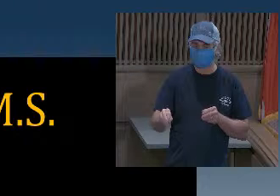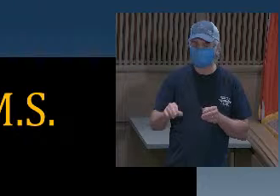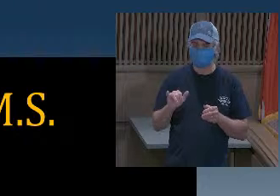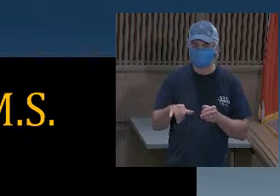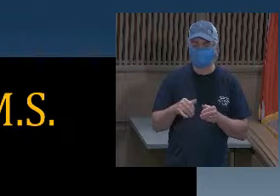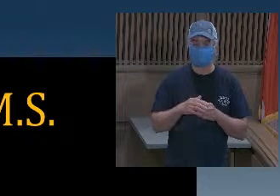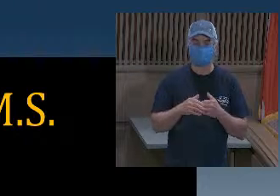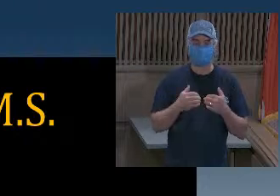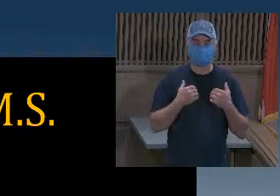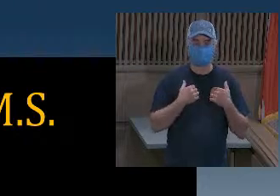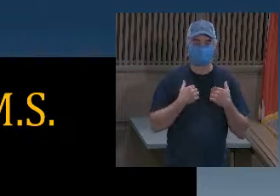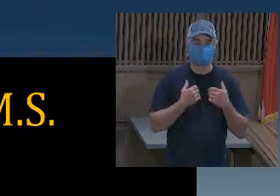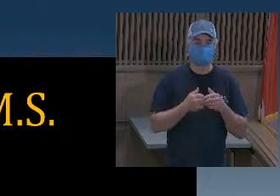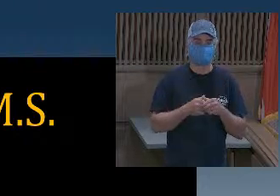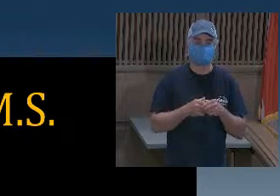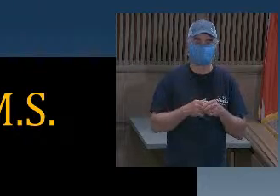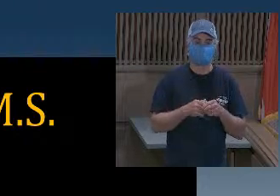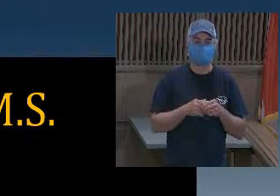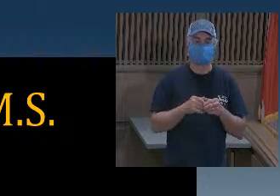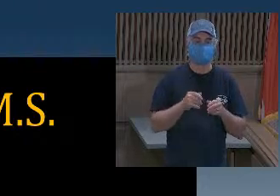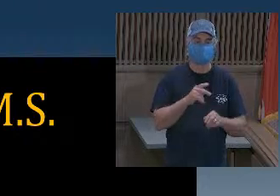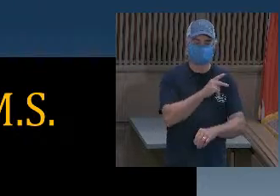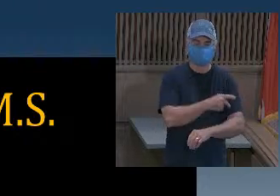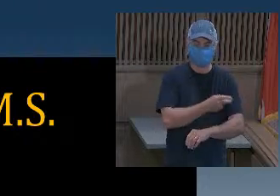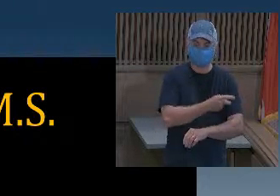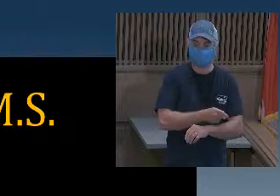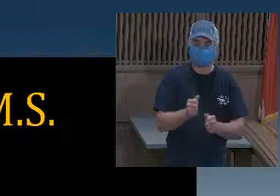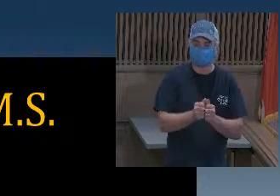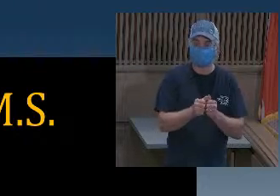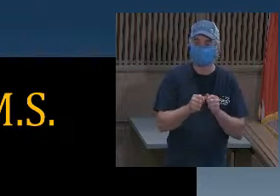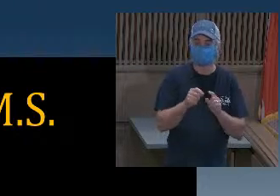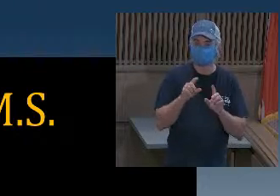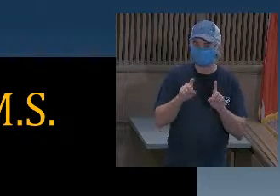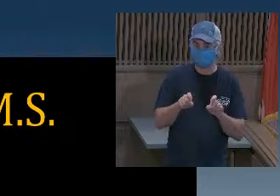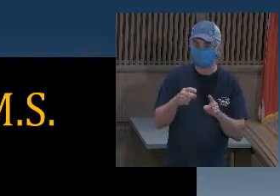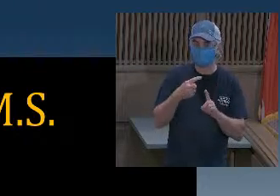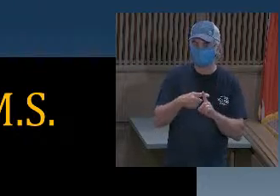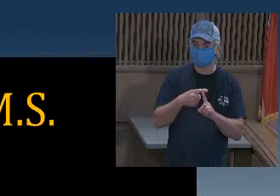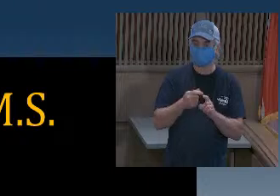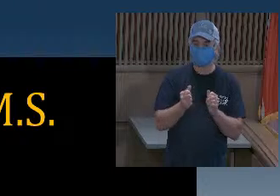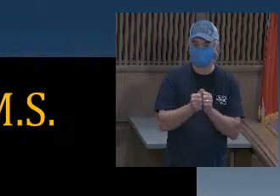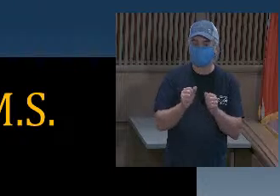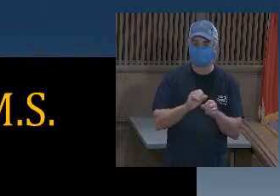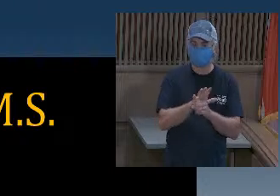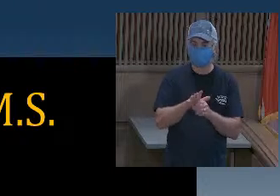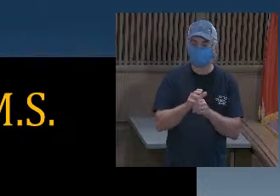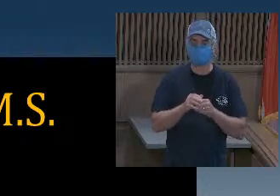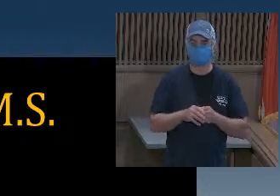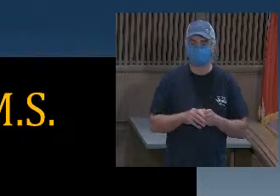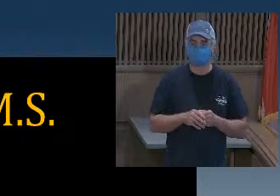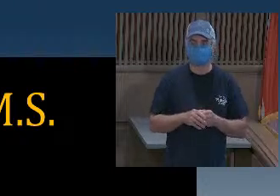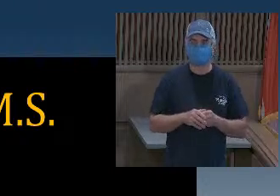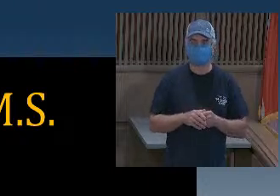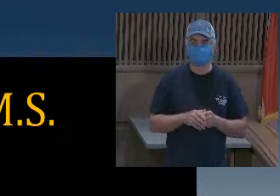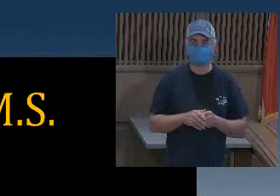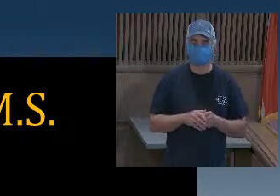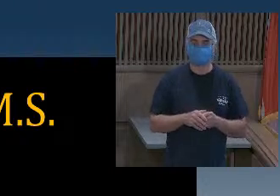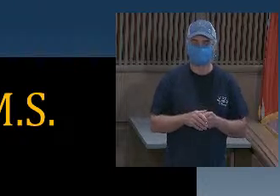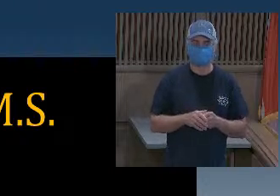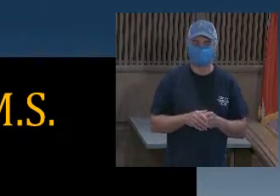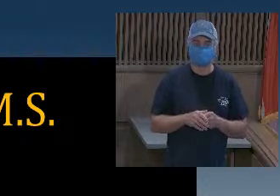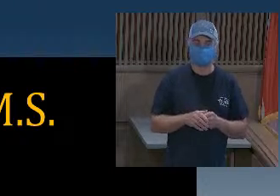total of 32.3% of our patients were either confirmed positive or we suspected them of having the